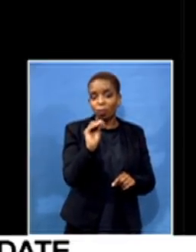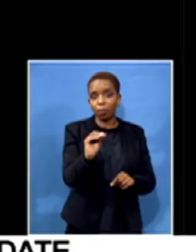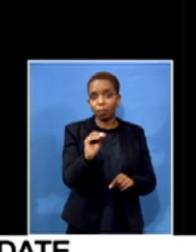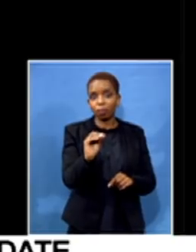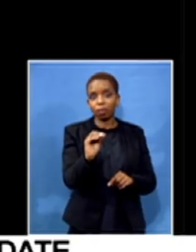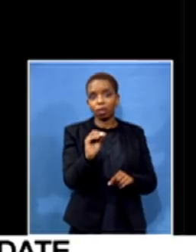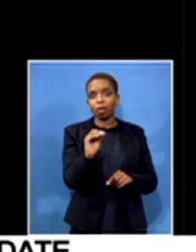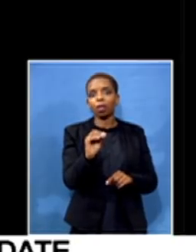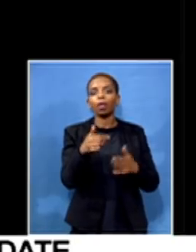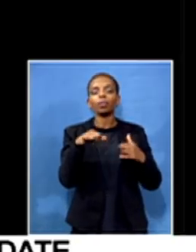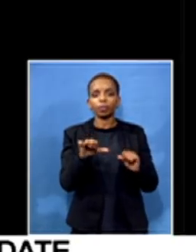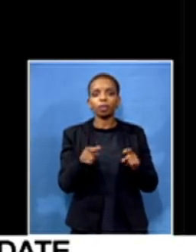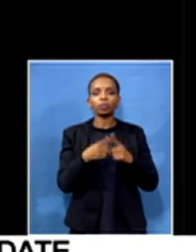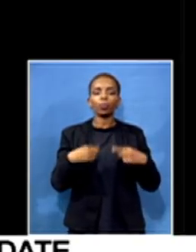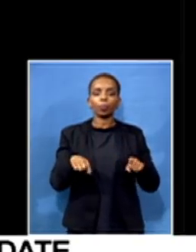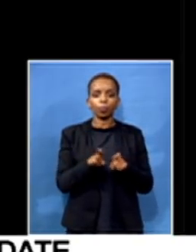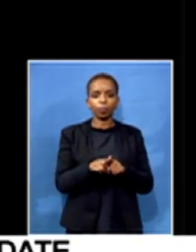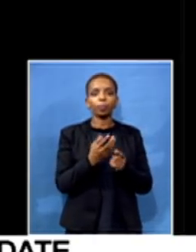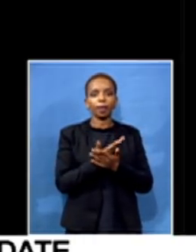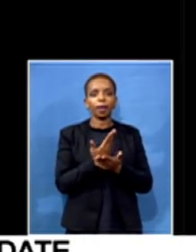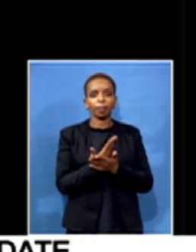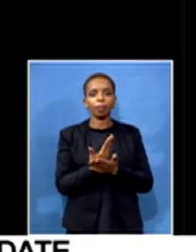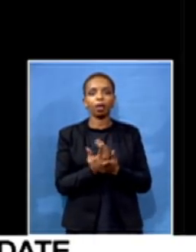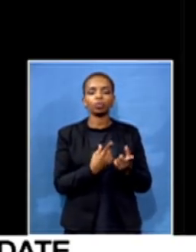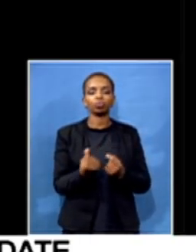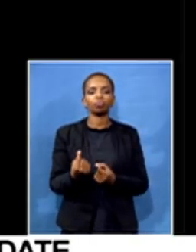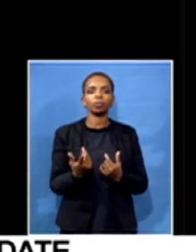to know and